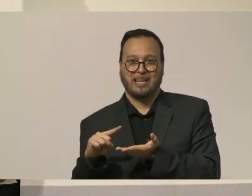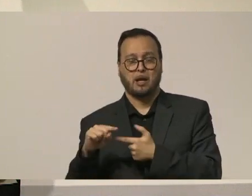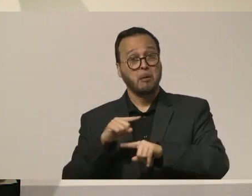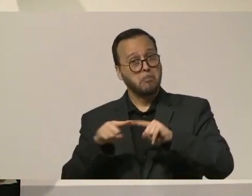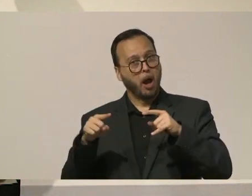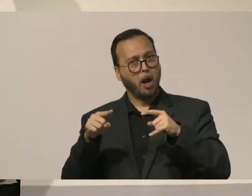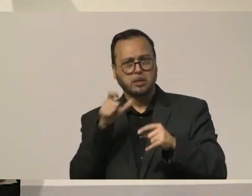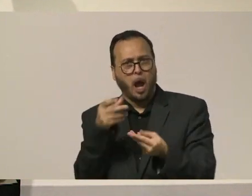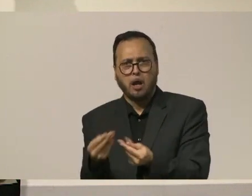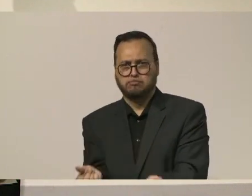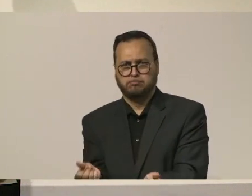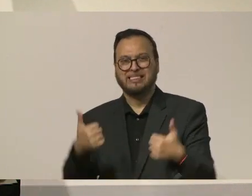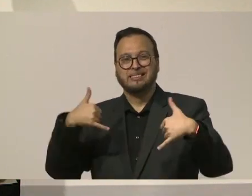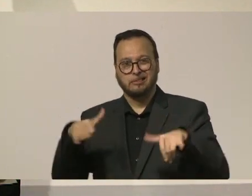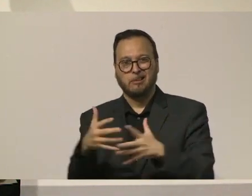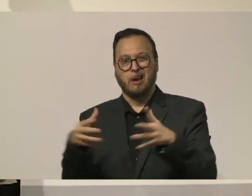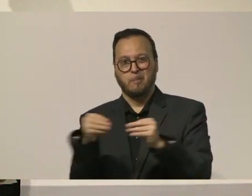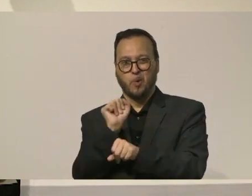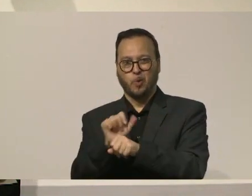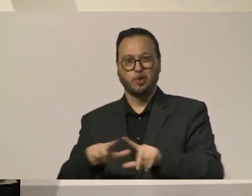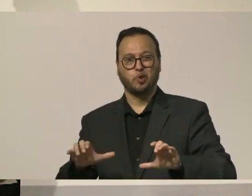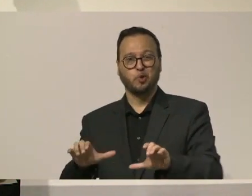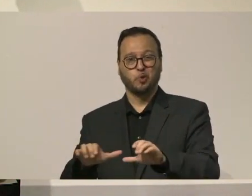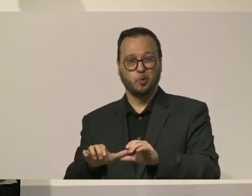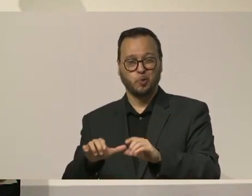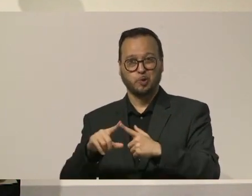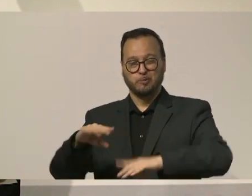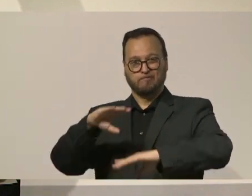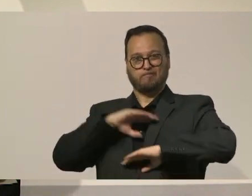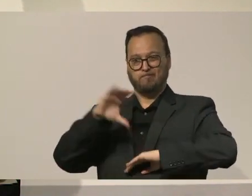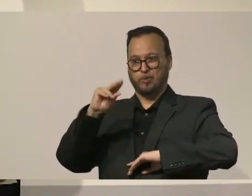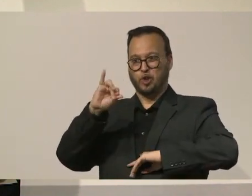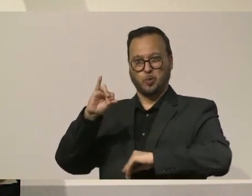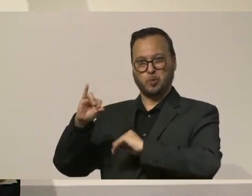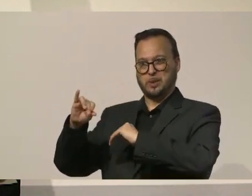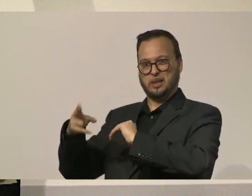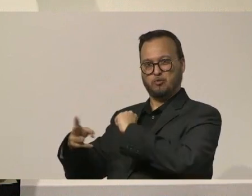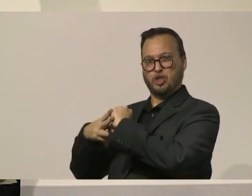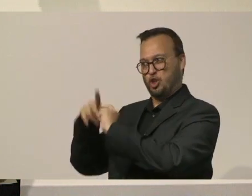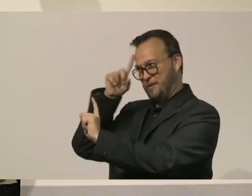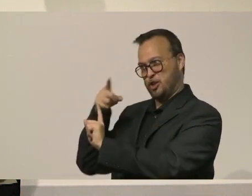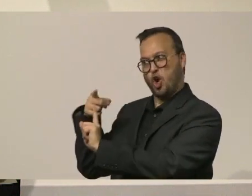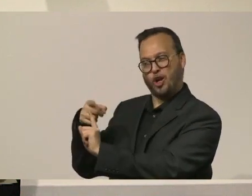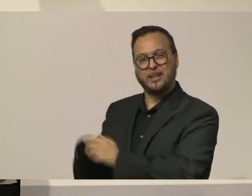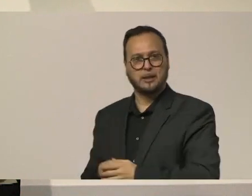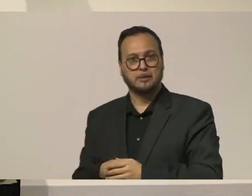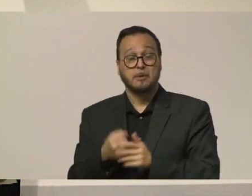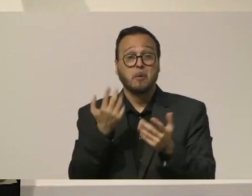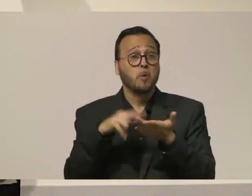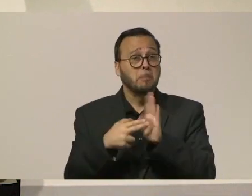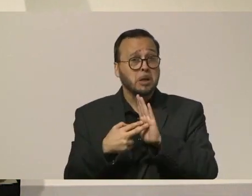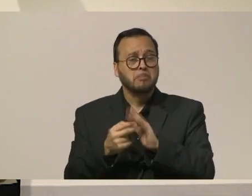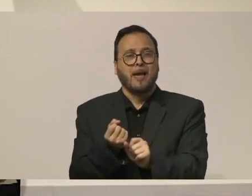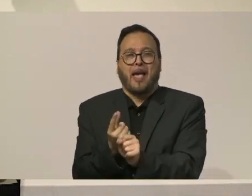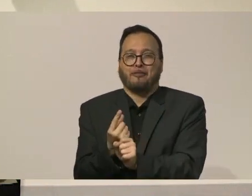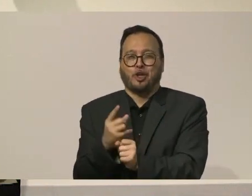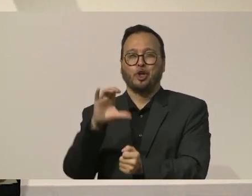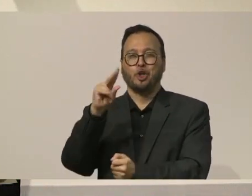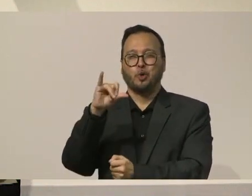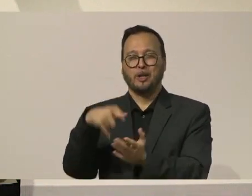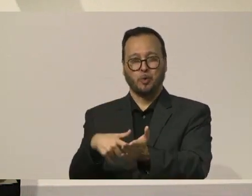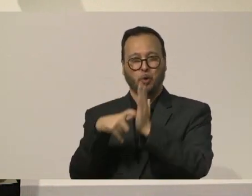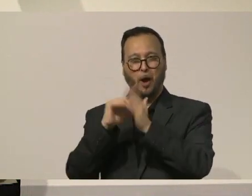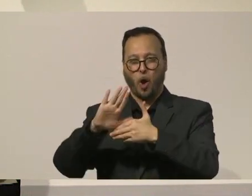to eliminate it and meet CUNY's reserve targets. Each year, CUNY requires all colleges to submit